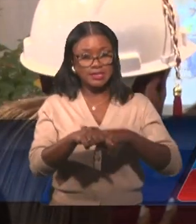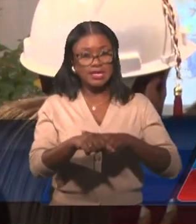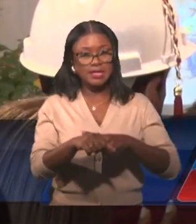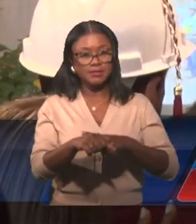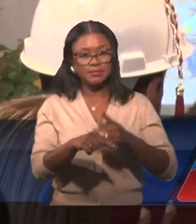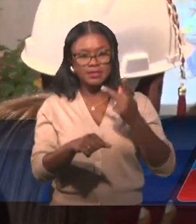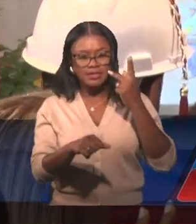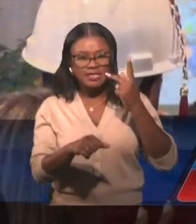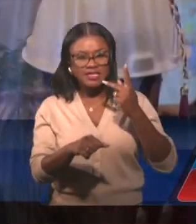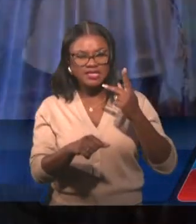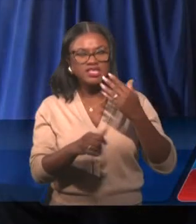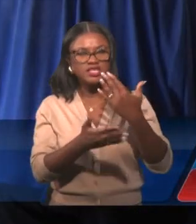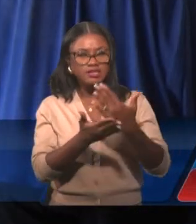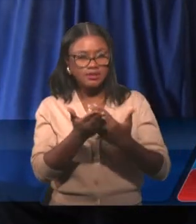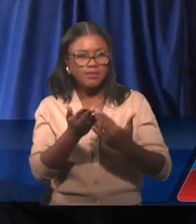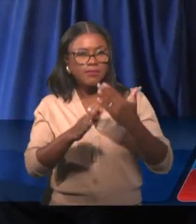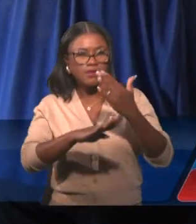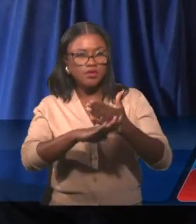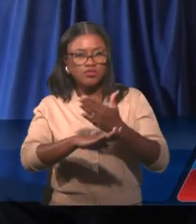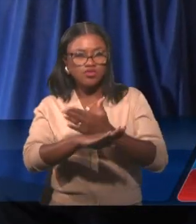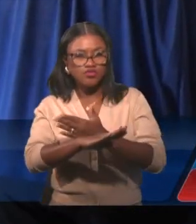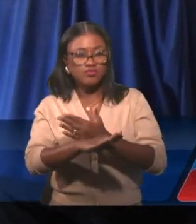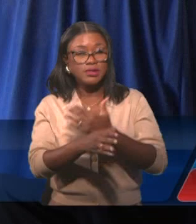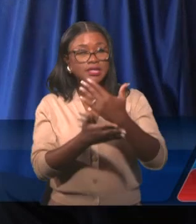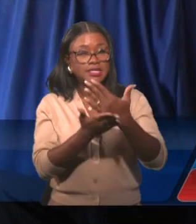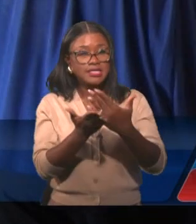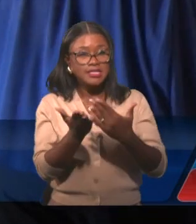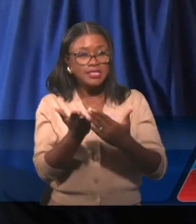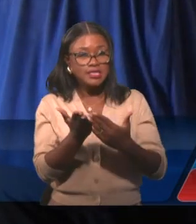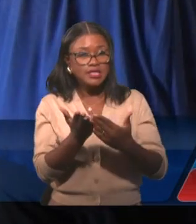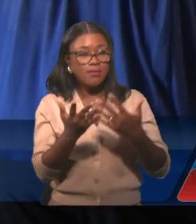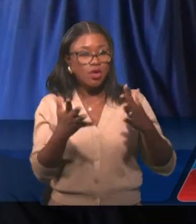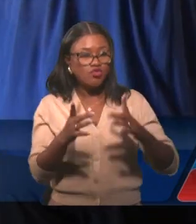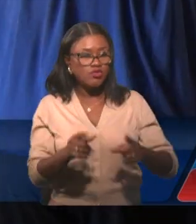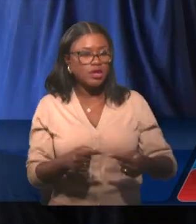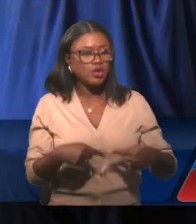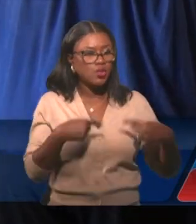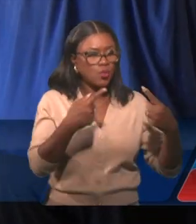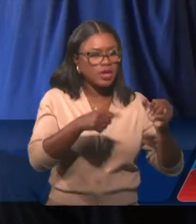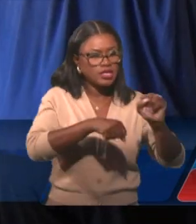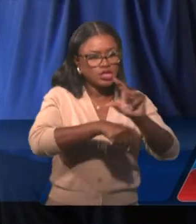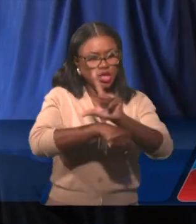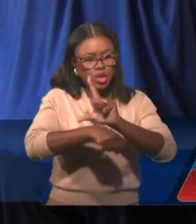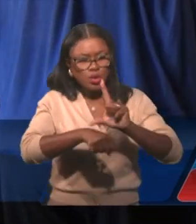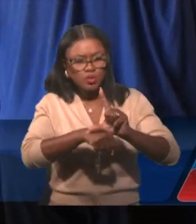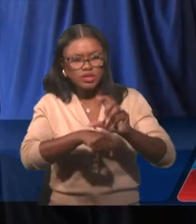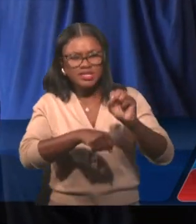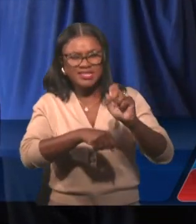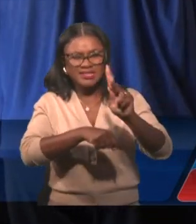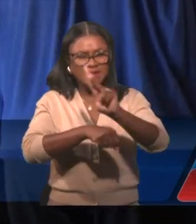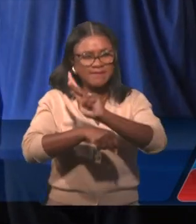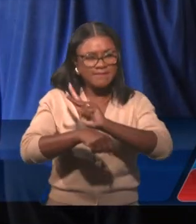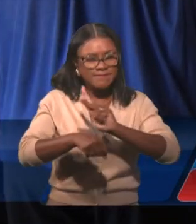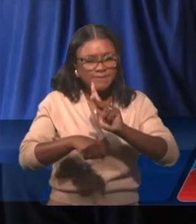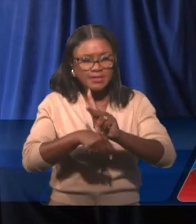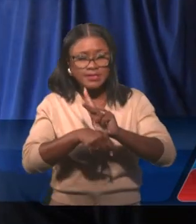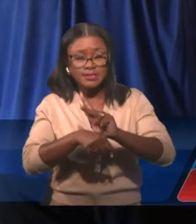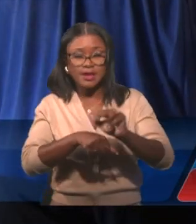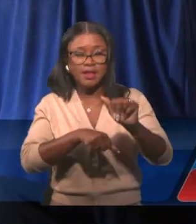for the construction firm. Yeah, some of them have already been on sites in St. Lucia and in St. Vincent and in Antigua,